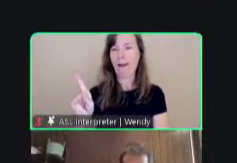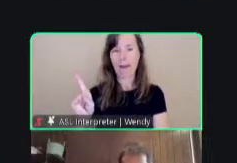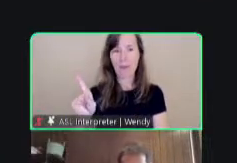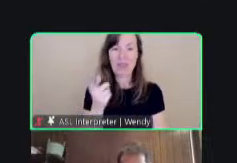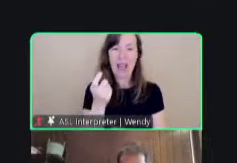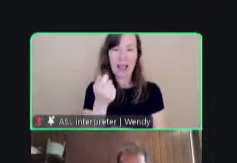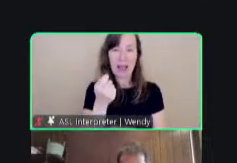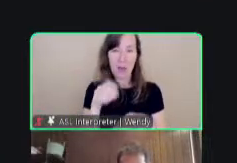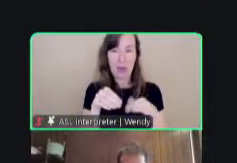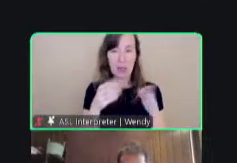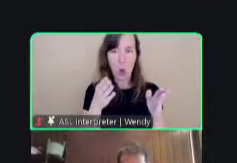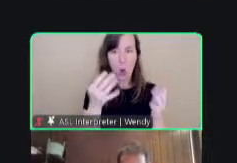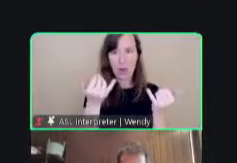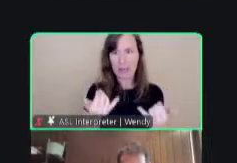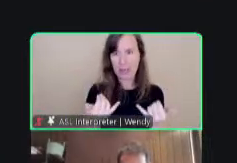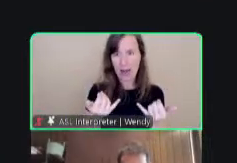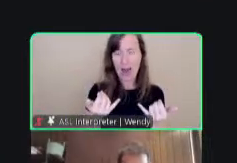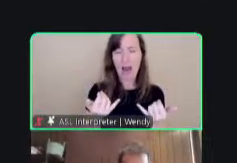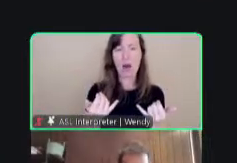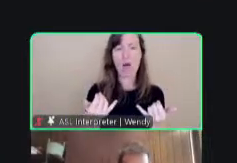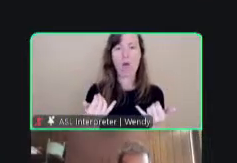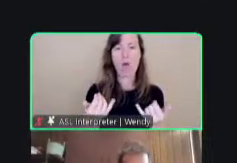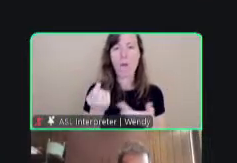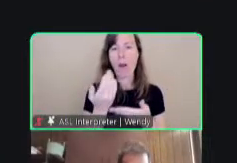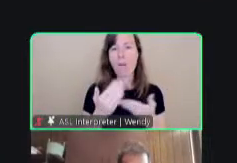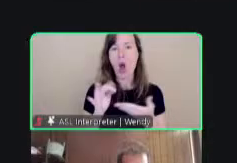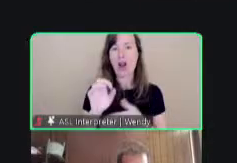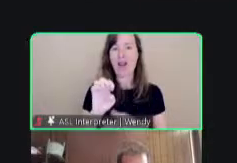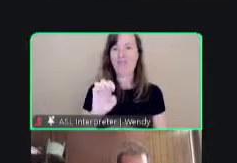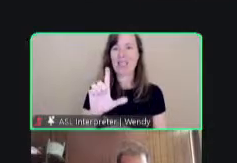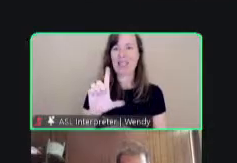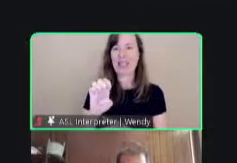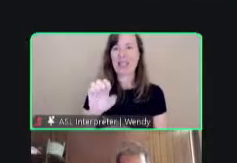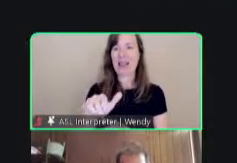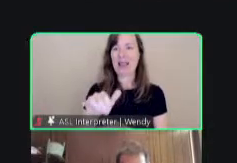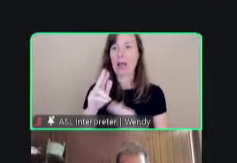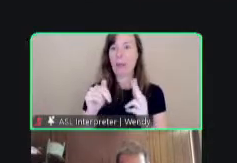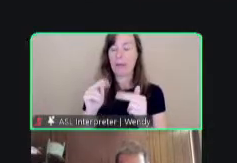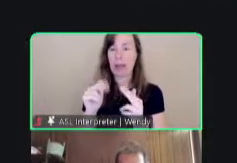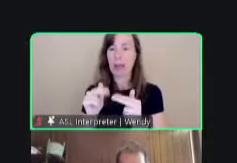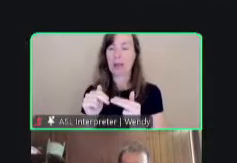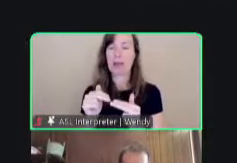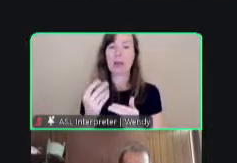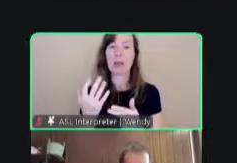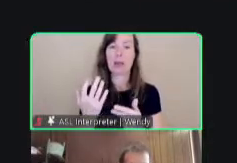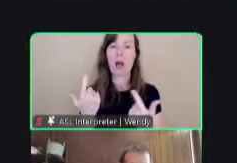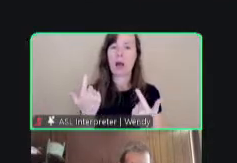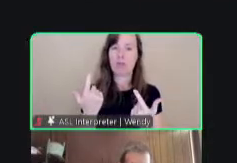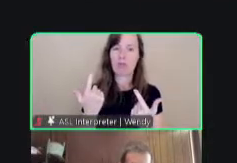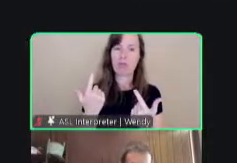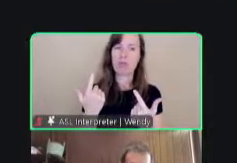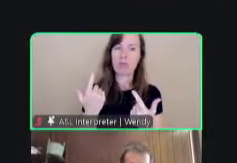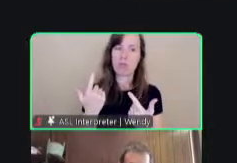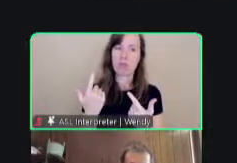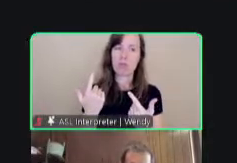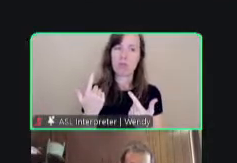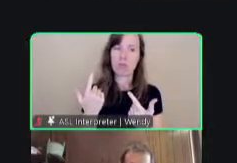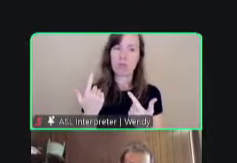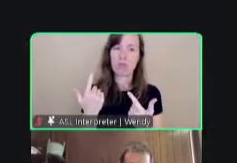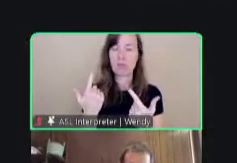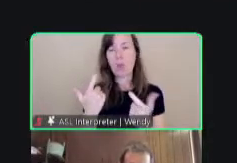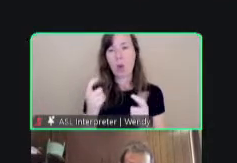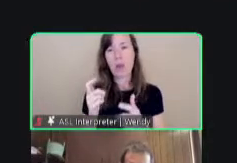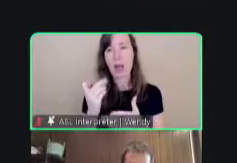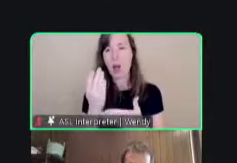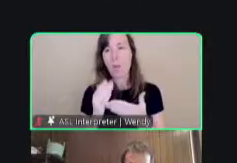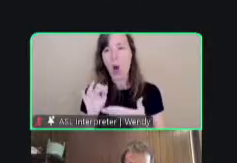point. But as part of the Ely building, a significant portion, just under half of the track was put